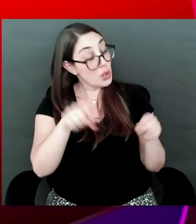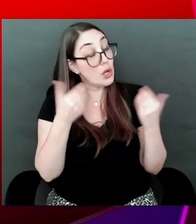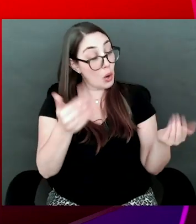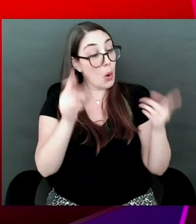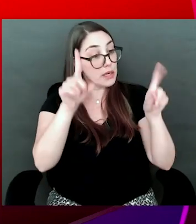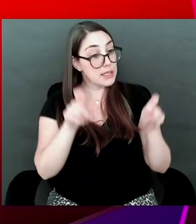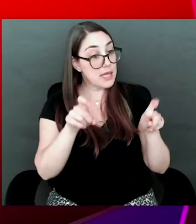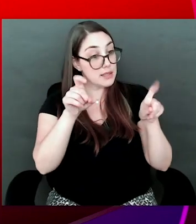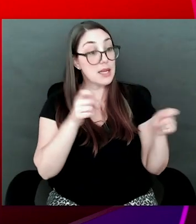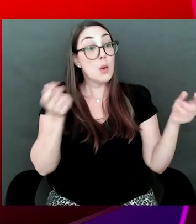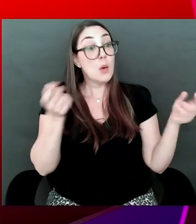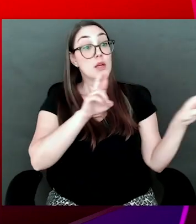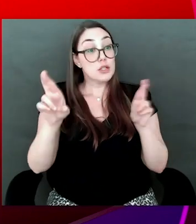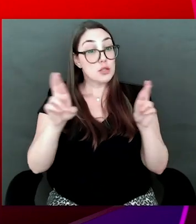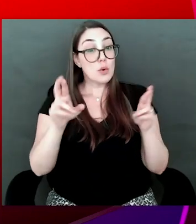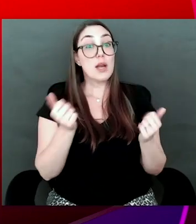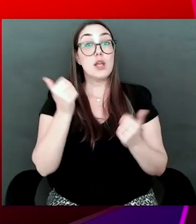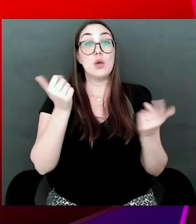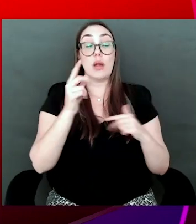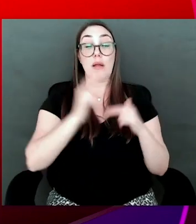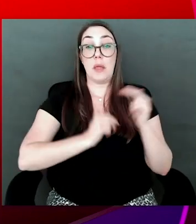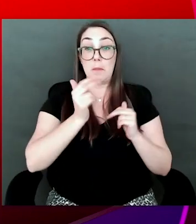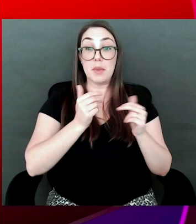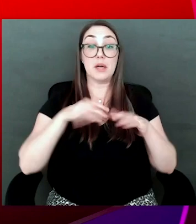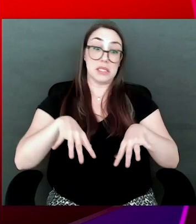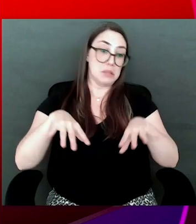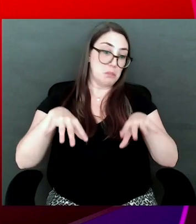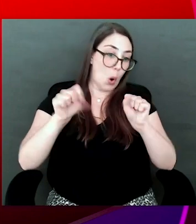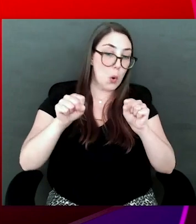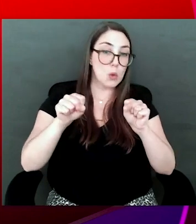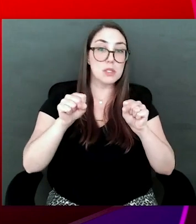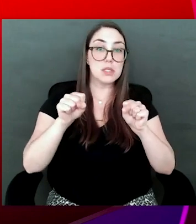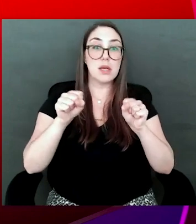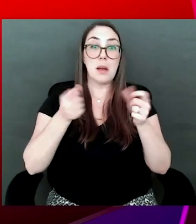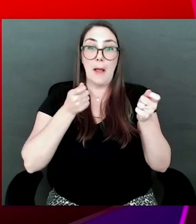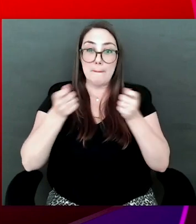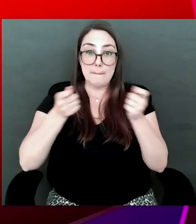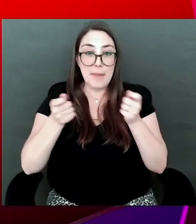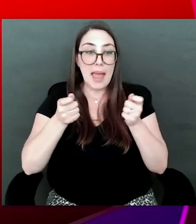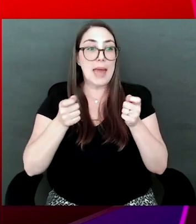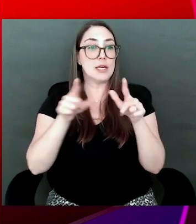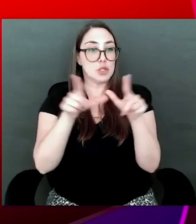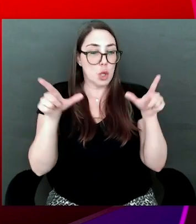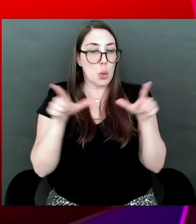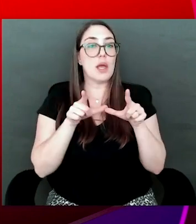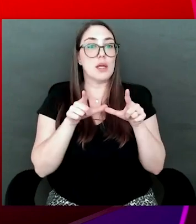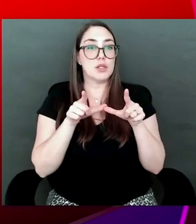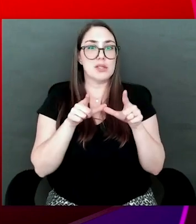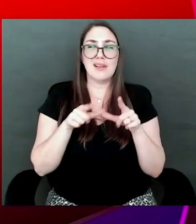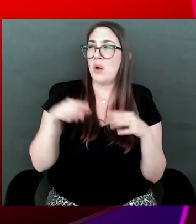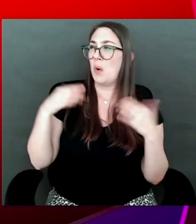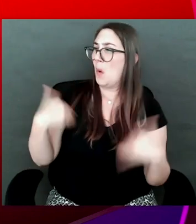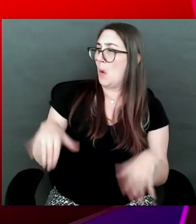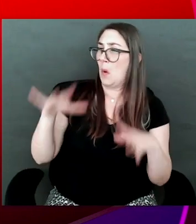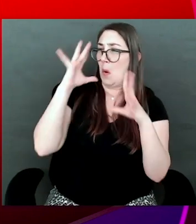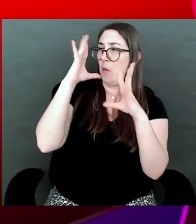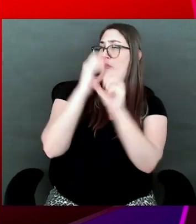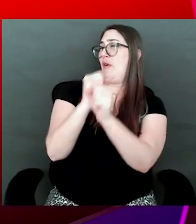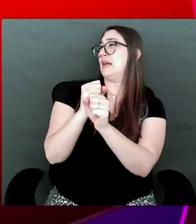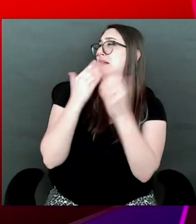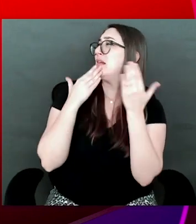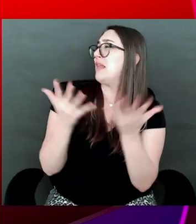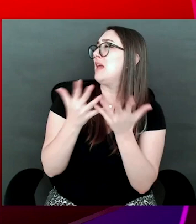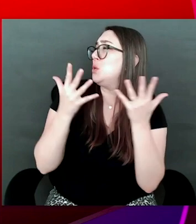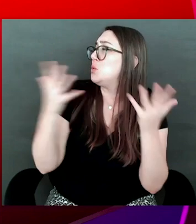can create that build, upload it, and also host like managed locations. This is fascinating, Hugo. Thank you so much for